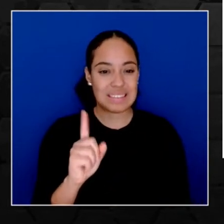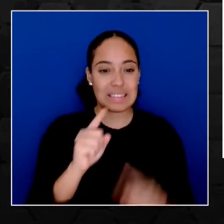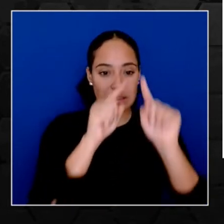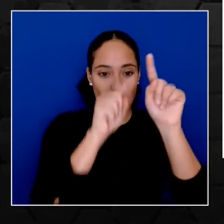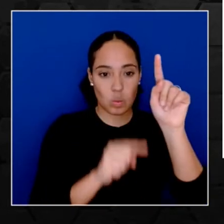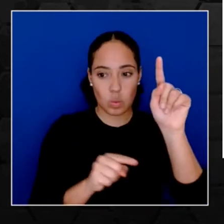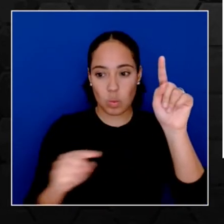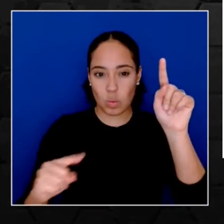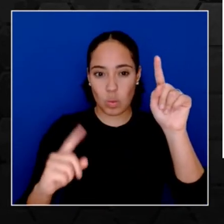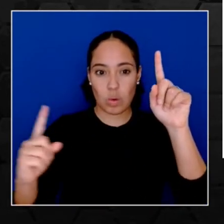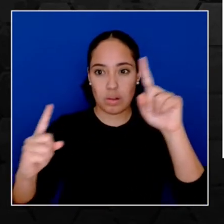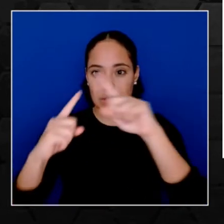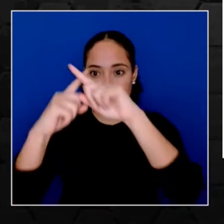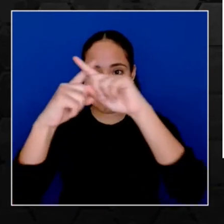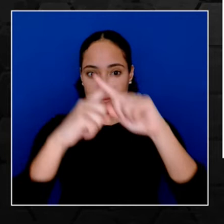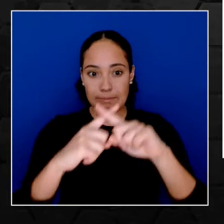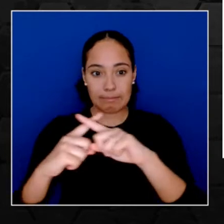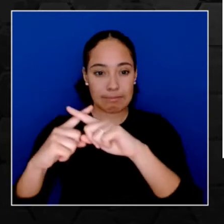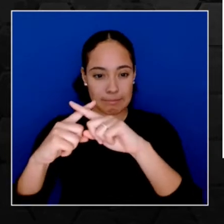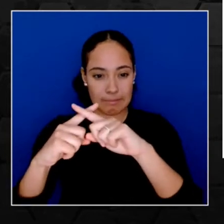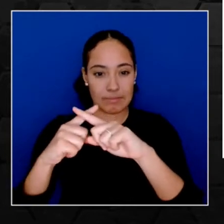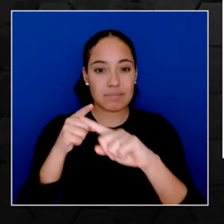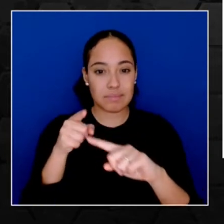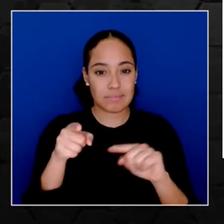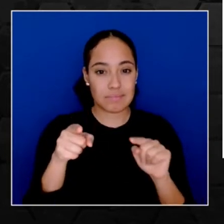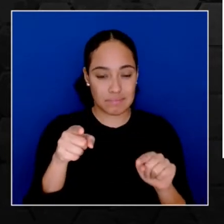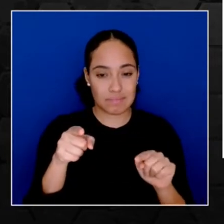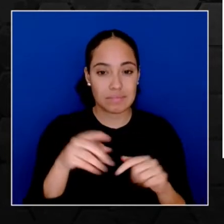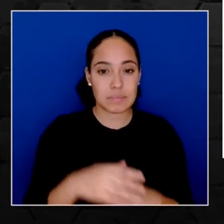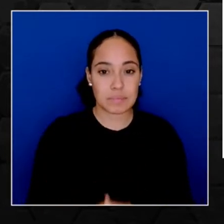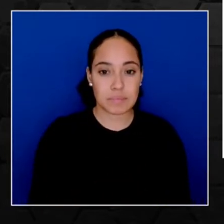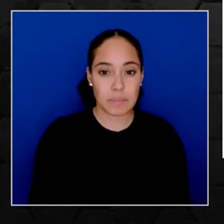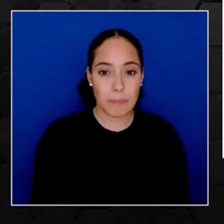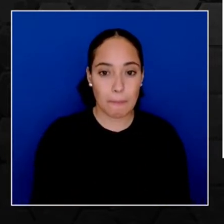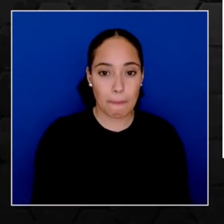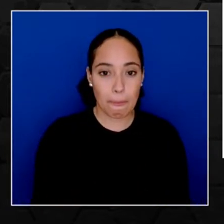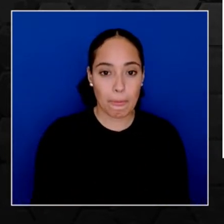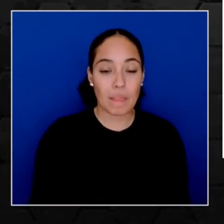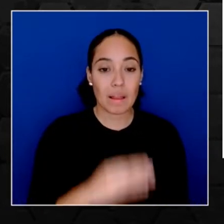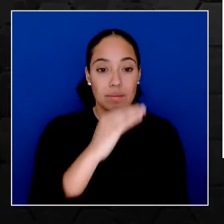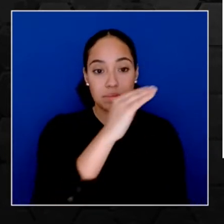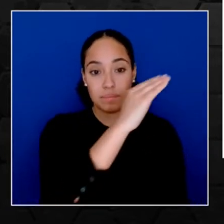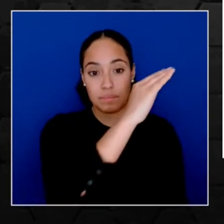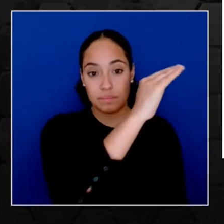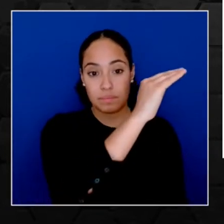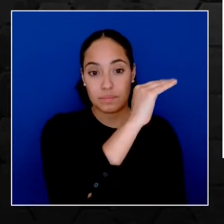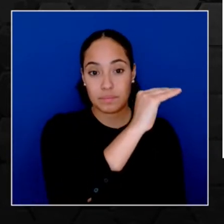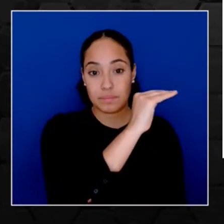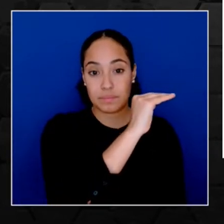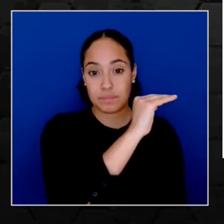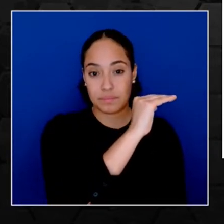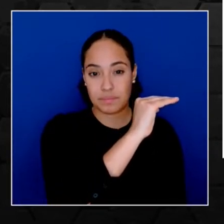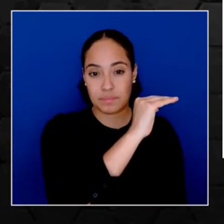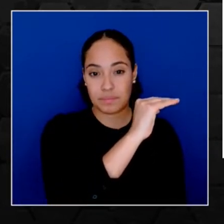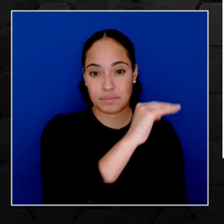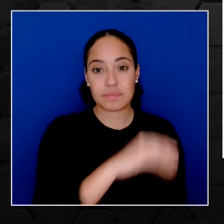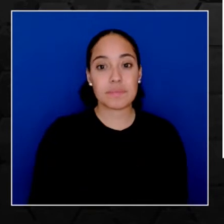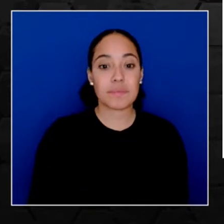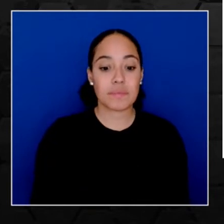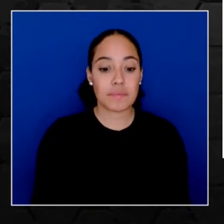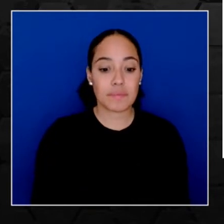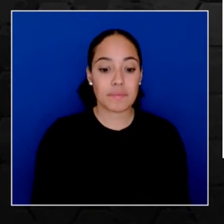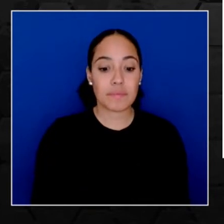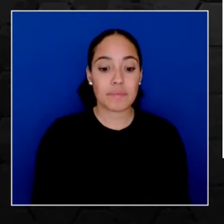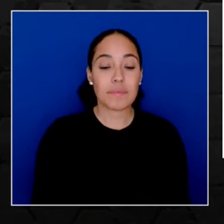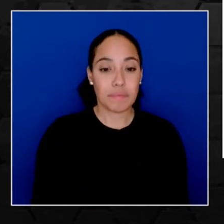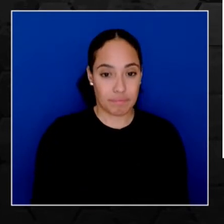x1 dot square mean x0 minus x1 whole square. Then I am taking a mean, and I will, after that I get a prediction out of